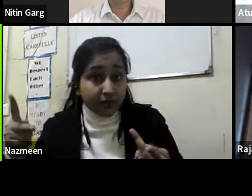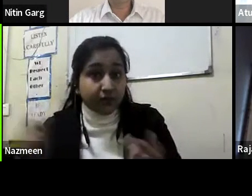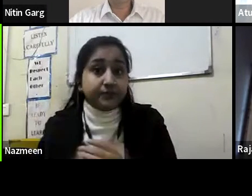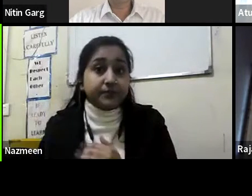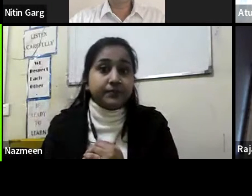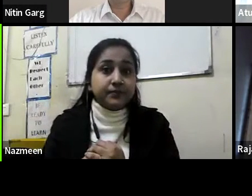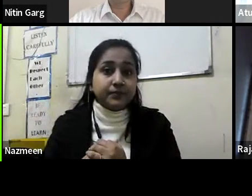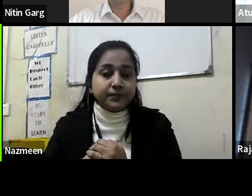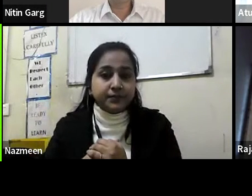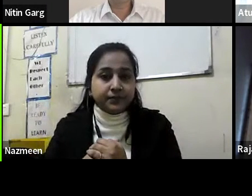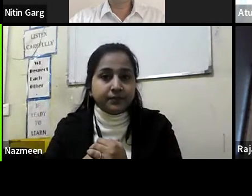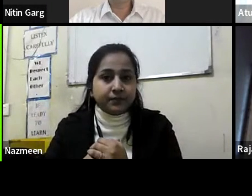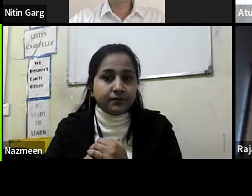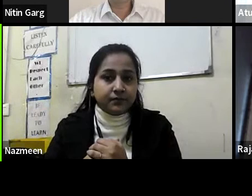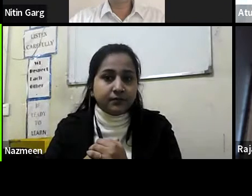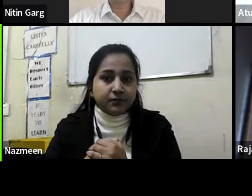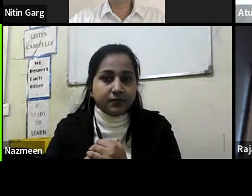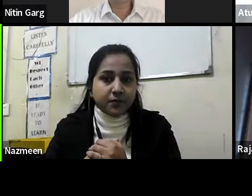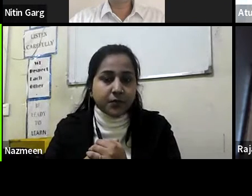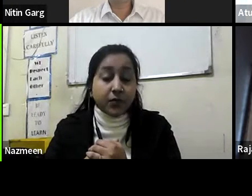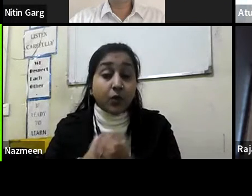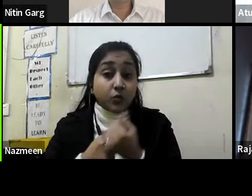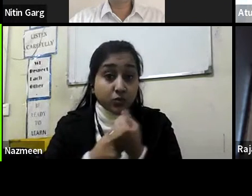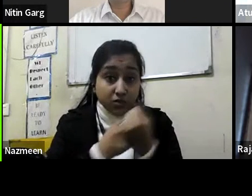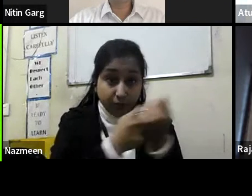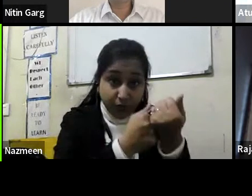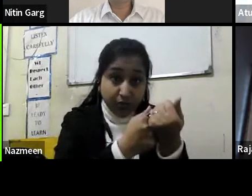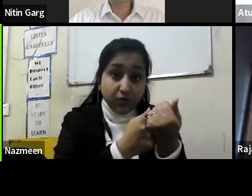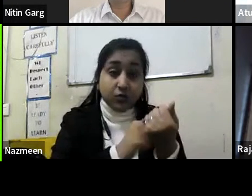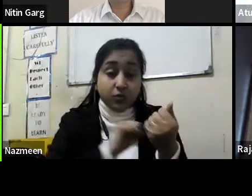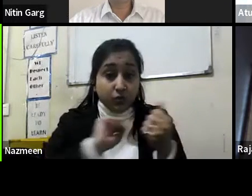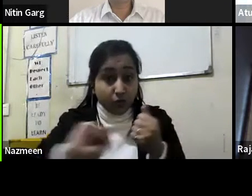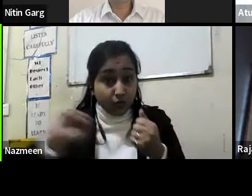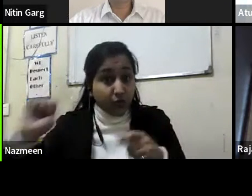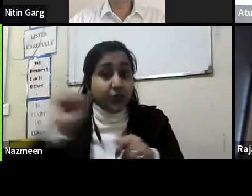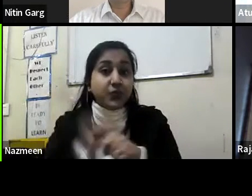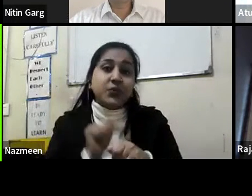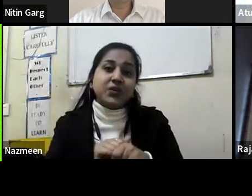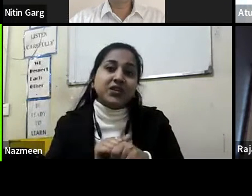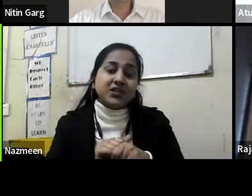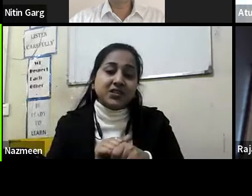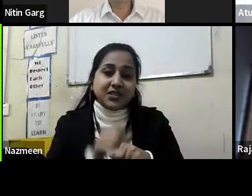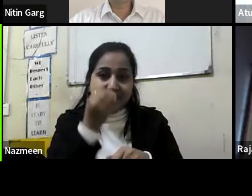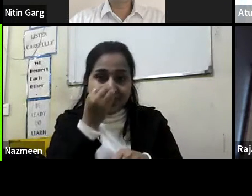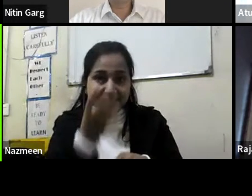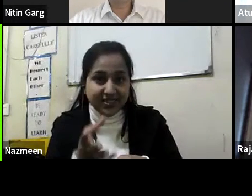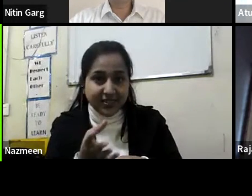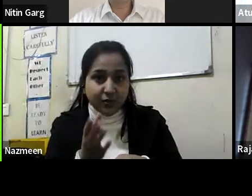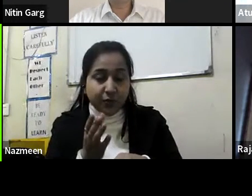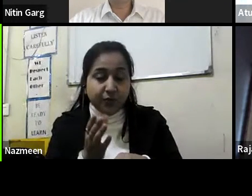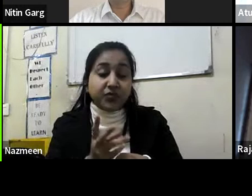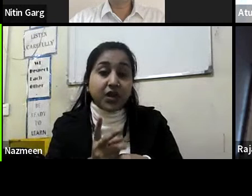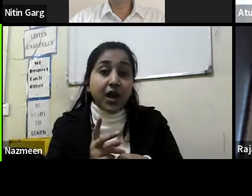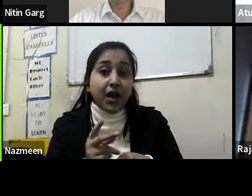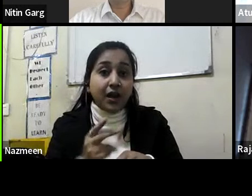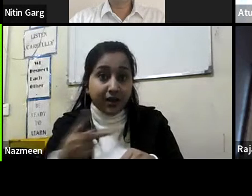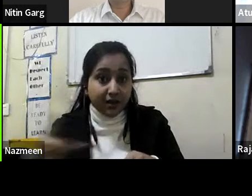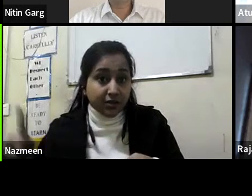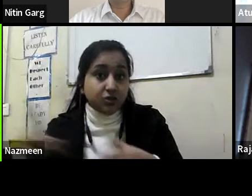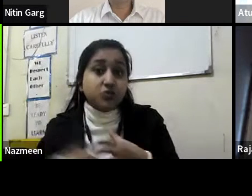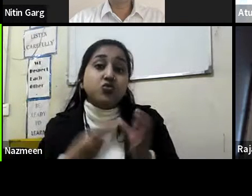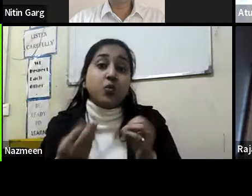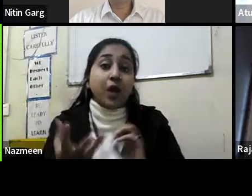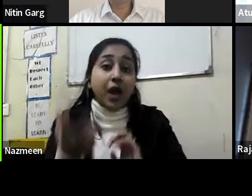And to support them in their working so that they can take on higher value jobs. So, for example,